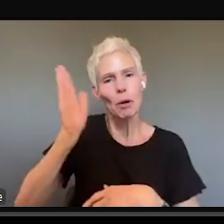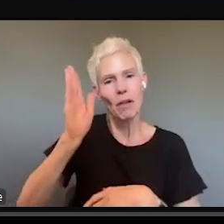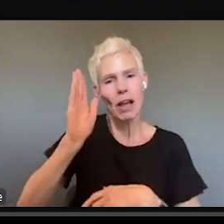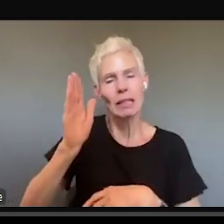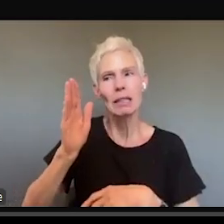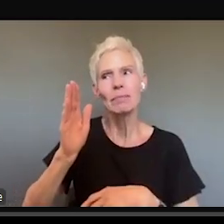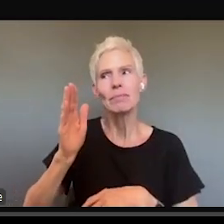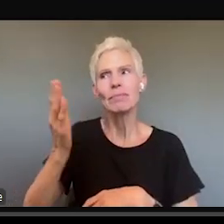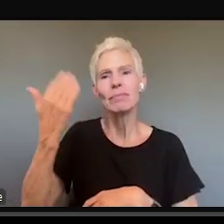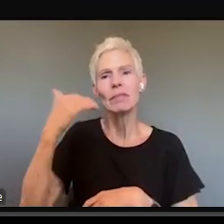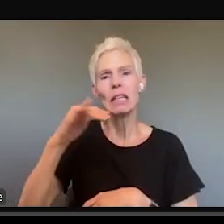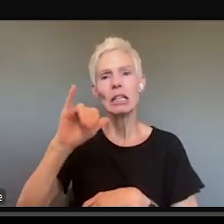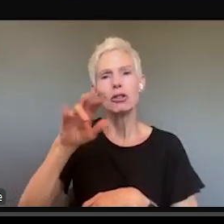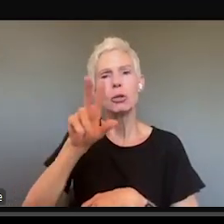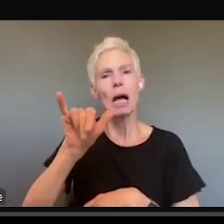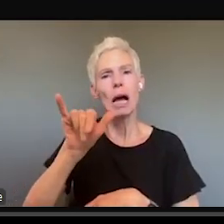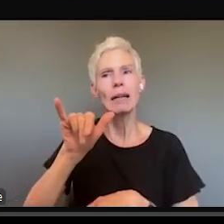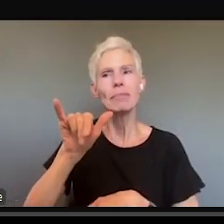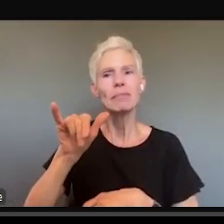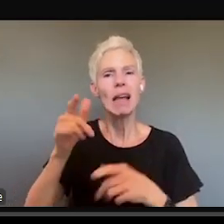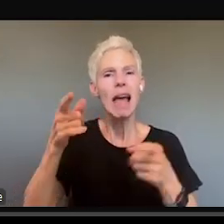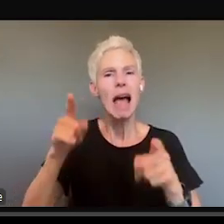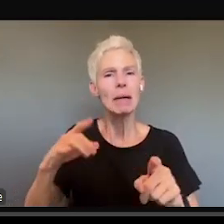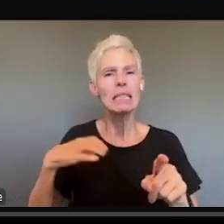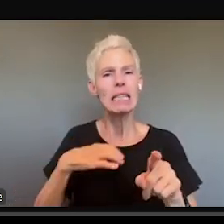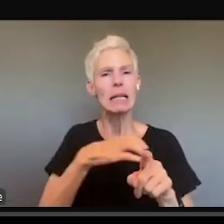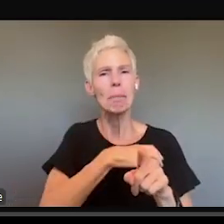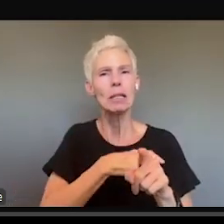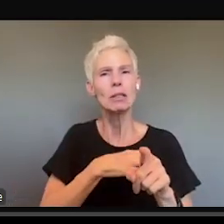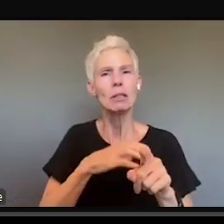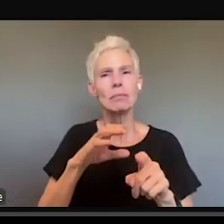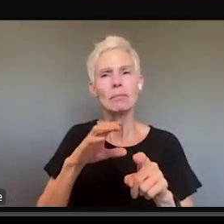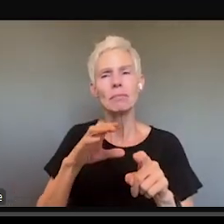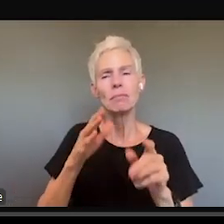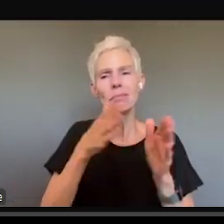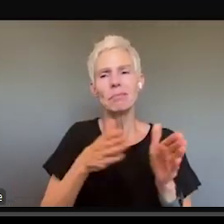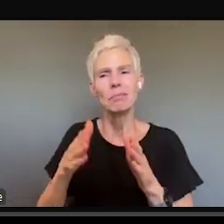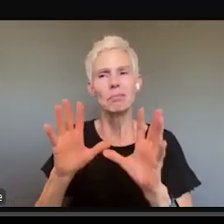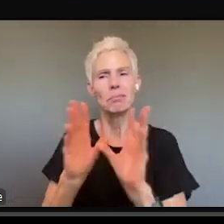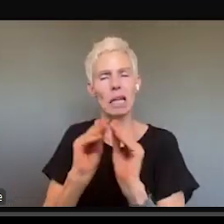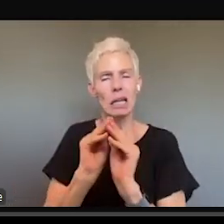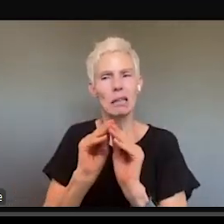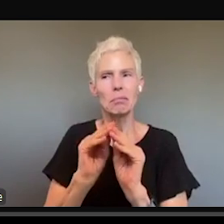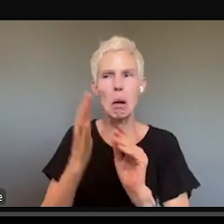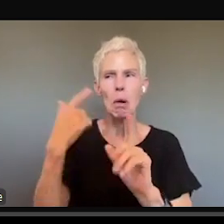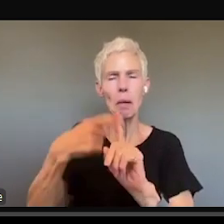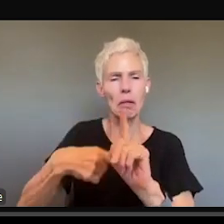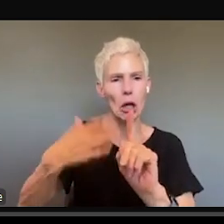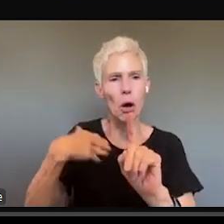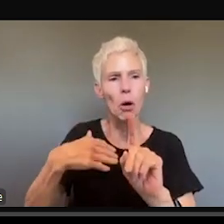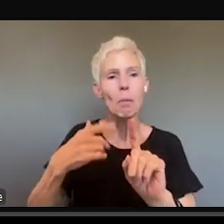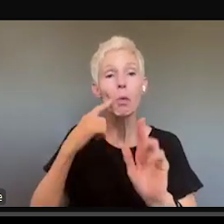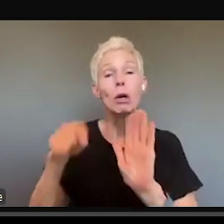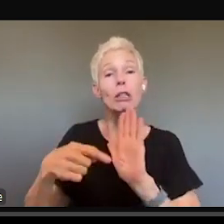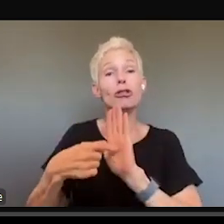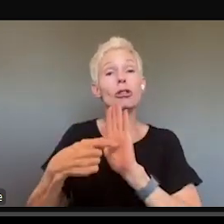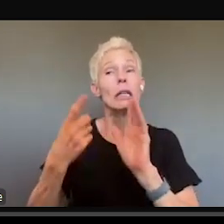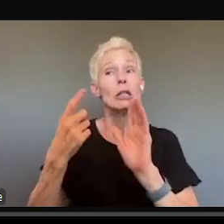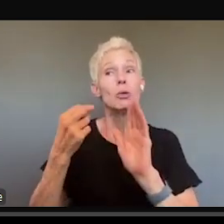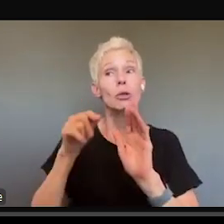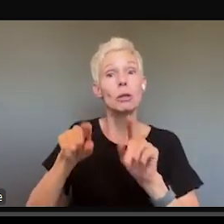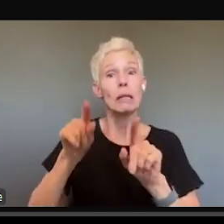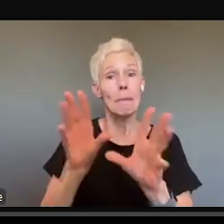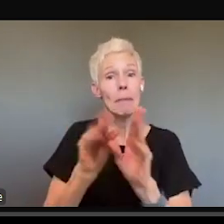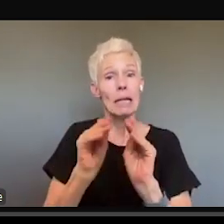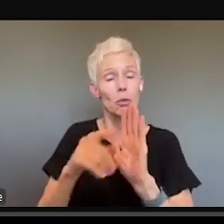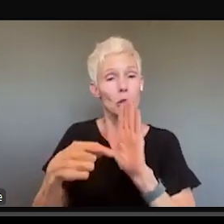meeting back in July. Hard to believe it was already almost a month ago. But what we did was we unveiled our